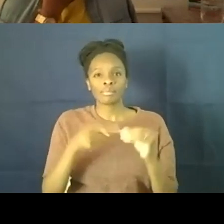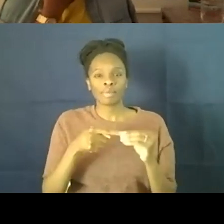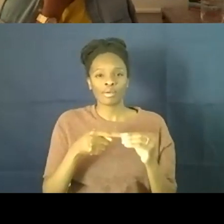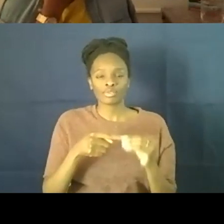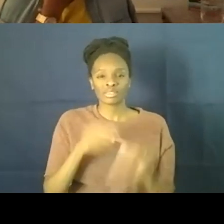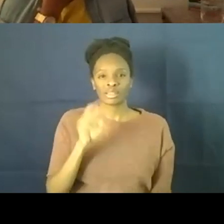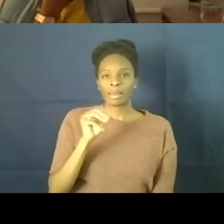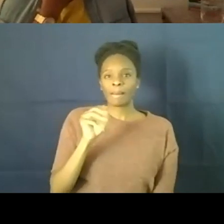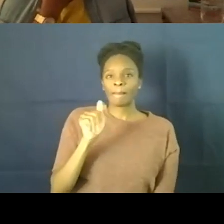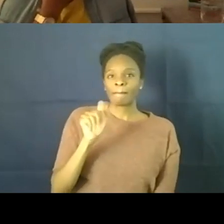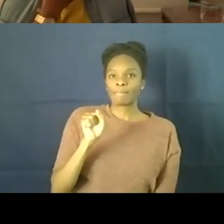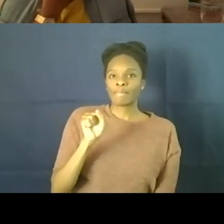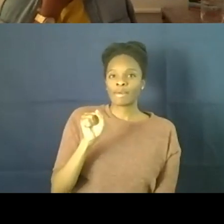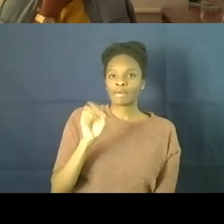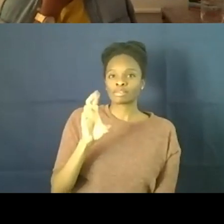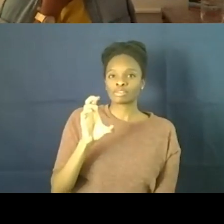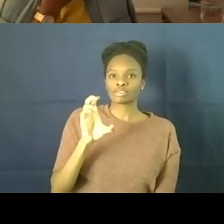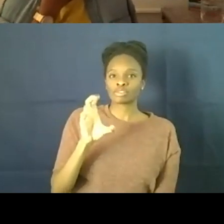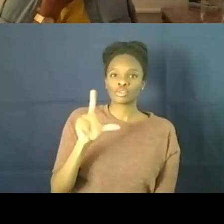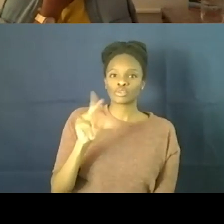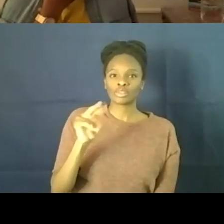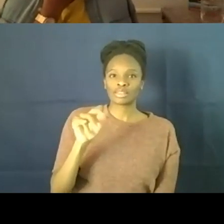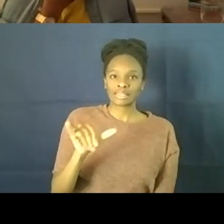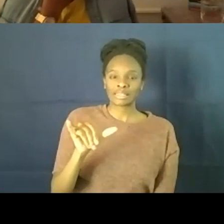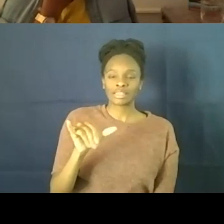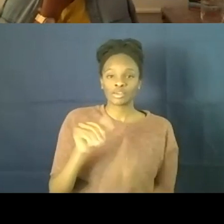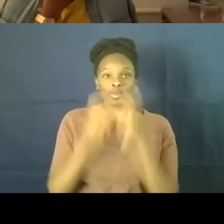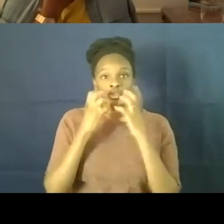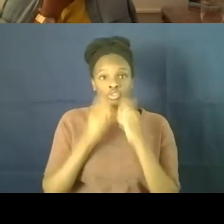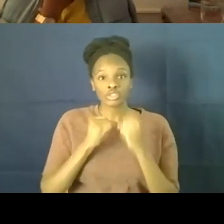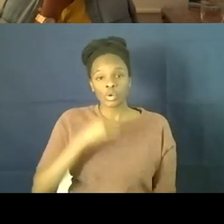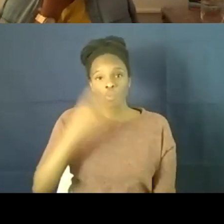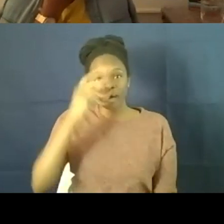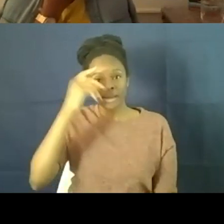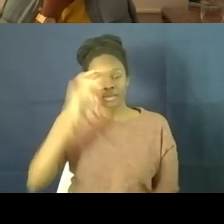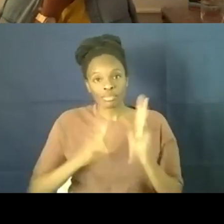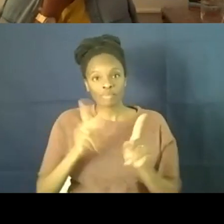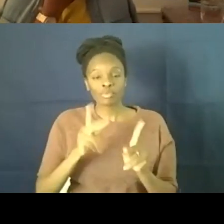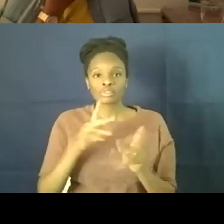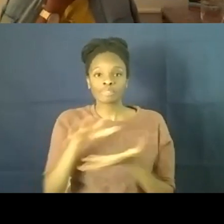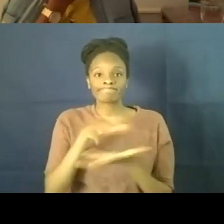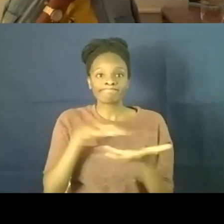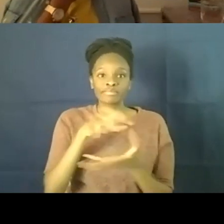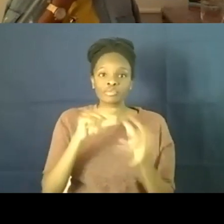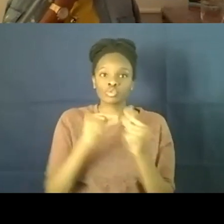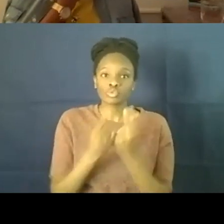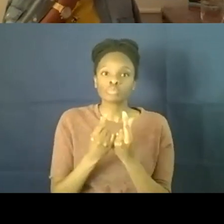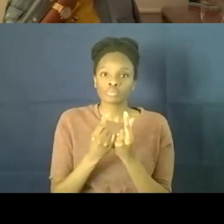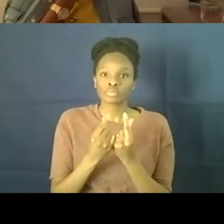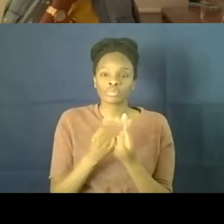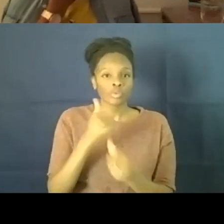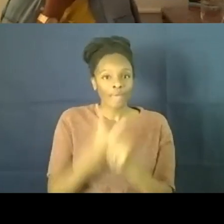I think part of the secret sauce for Dear White People is that it's an entirely androphilic room, meaning that everyone in the